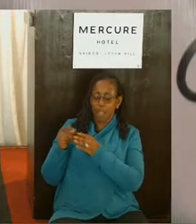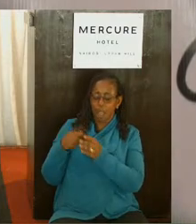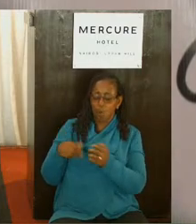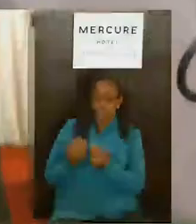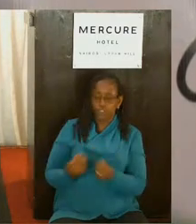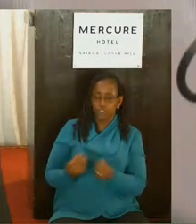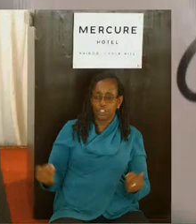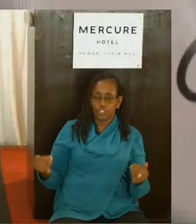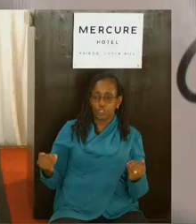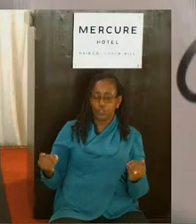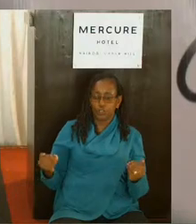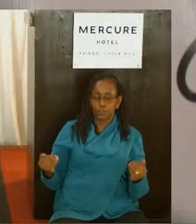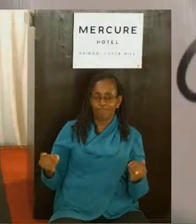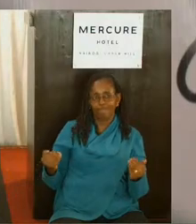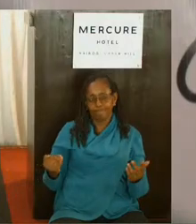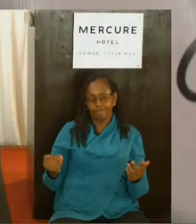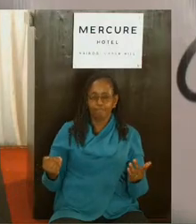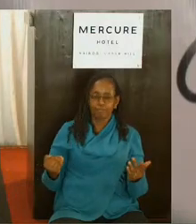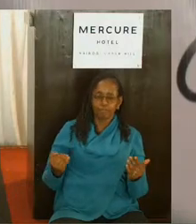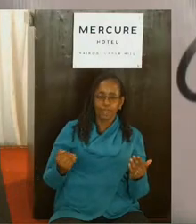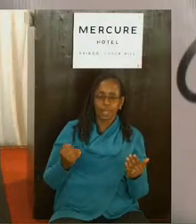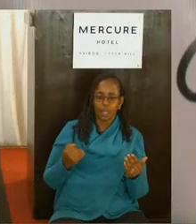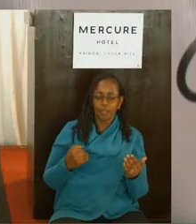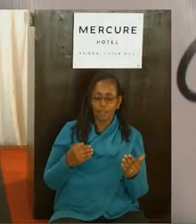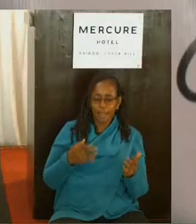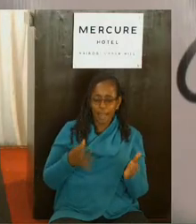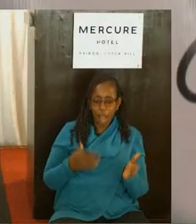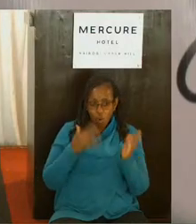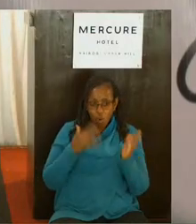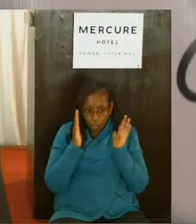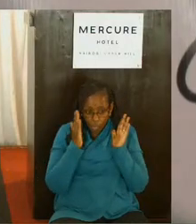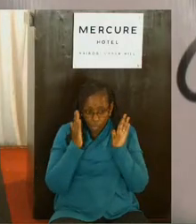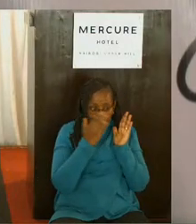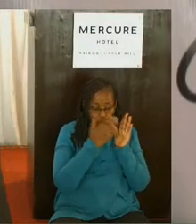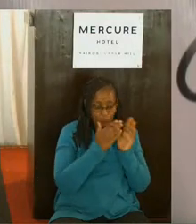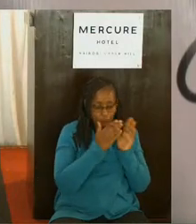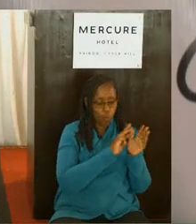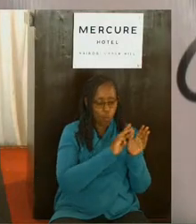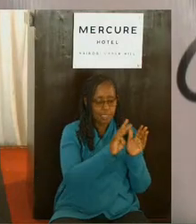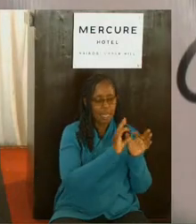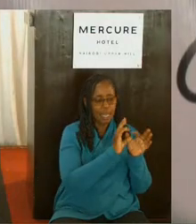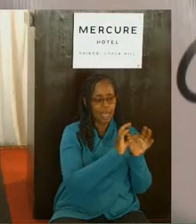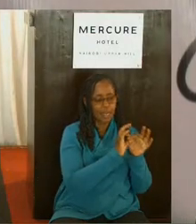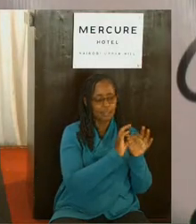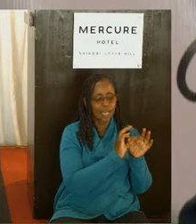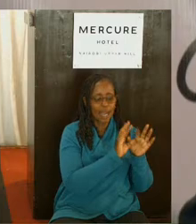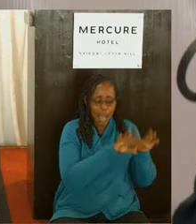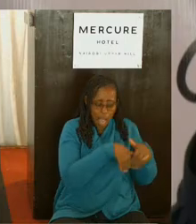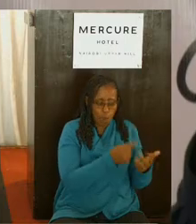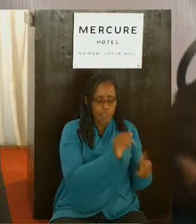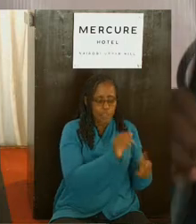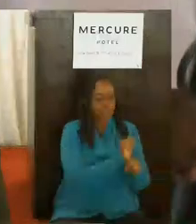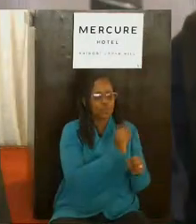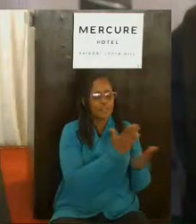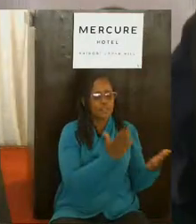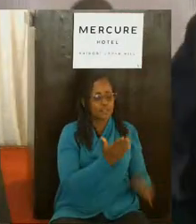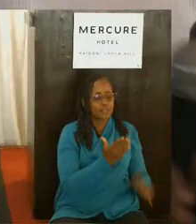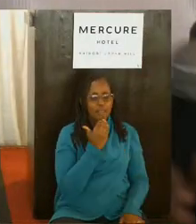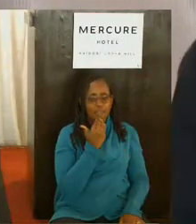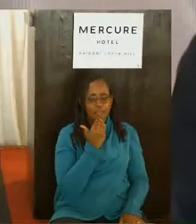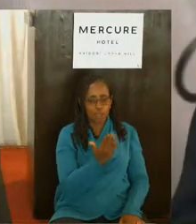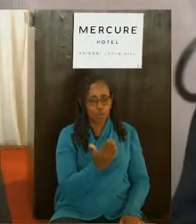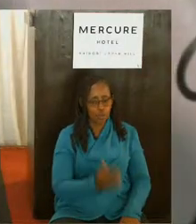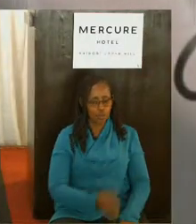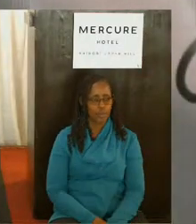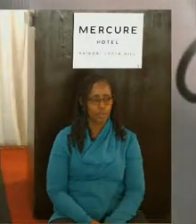children are more obliged to the Western cultures and how to do things thank you so much Sheila